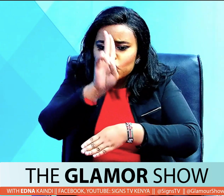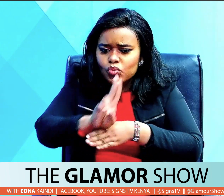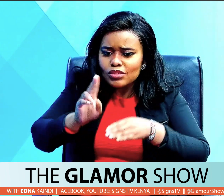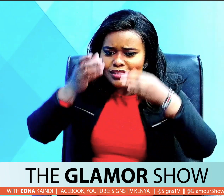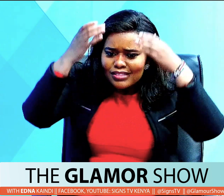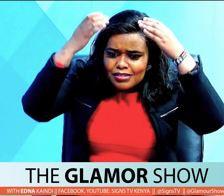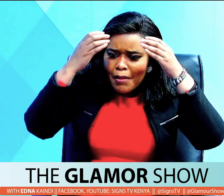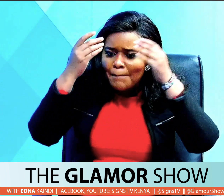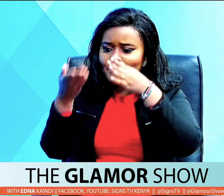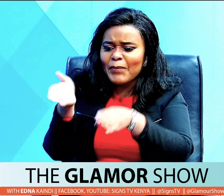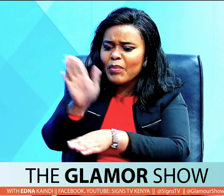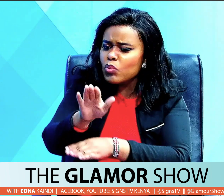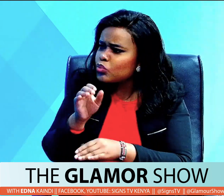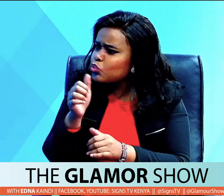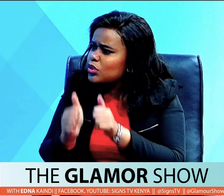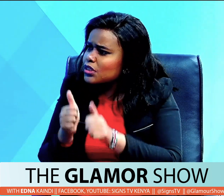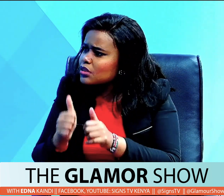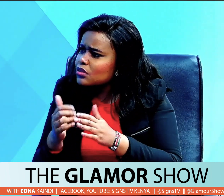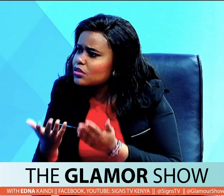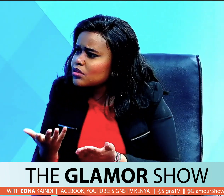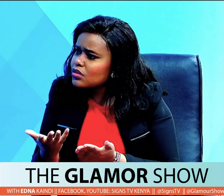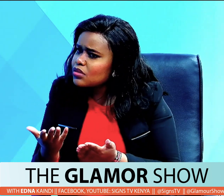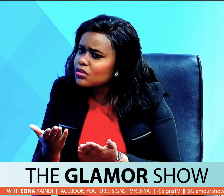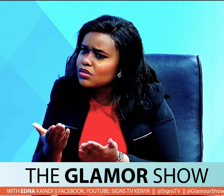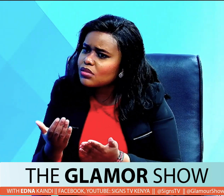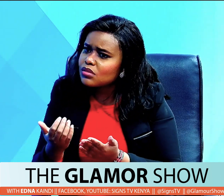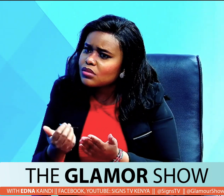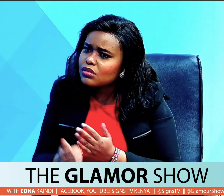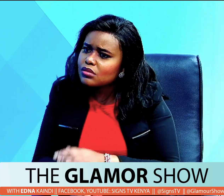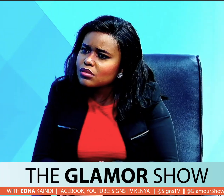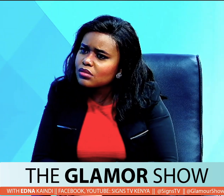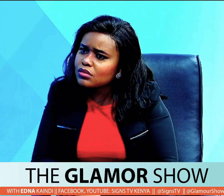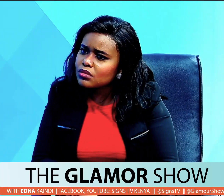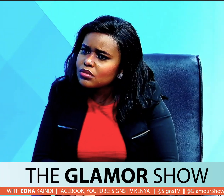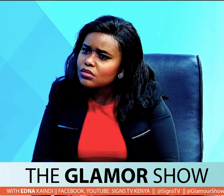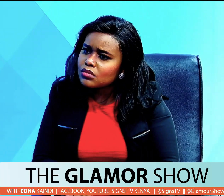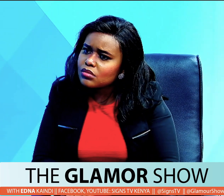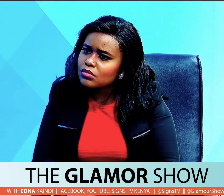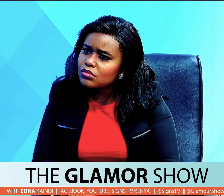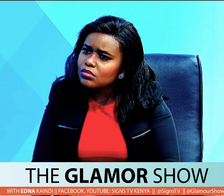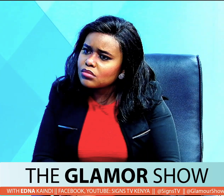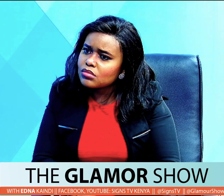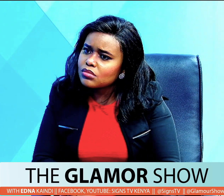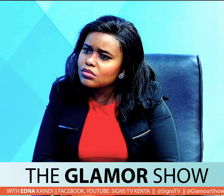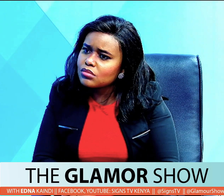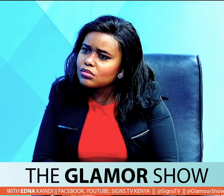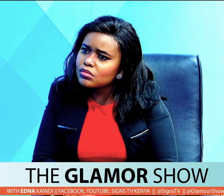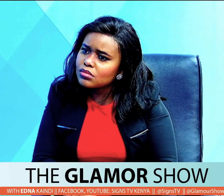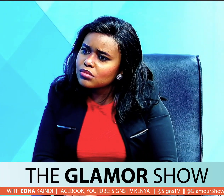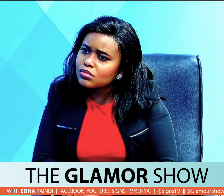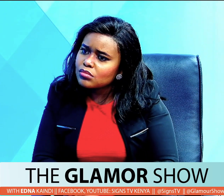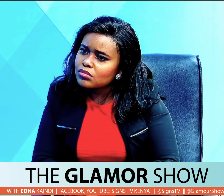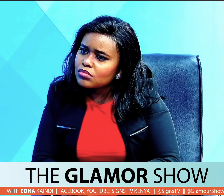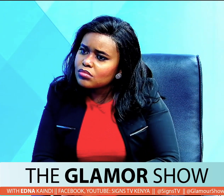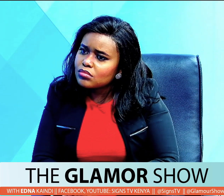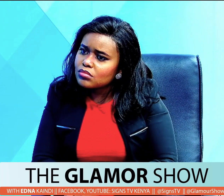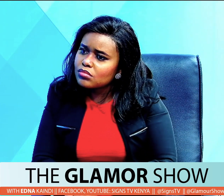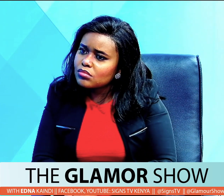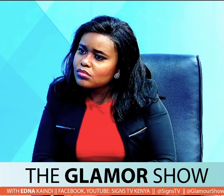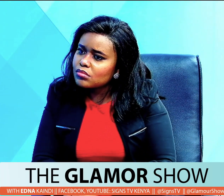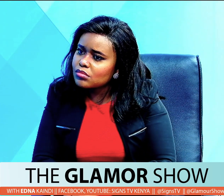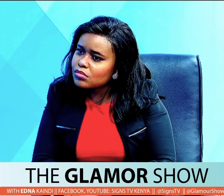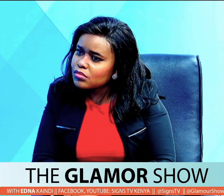we get to see so many people joining the industry differently. So for you, do you just do wig installations, or do you also sell the